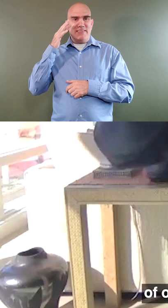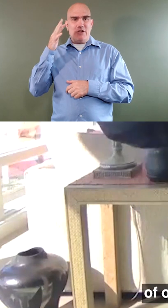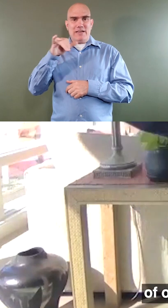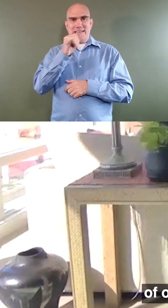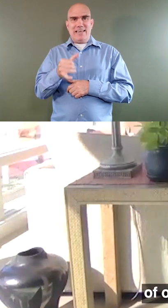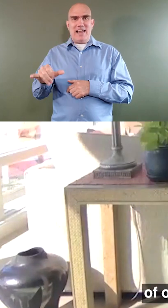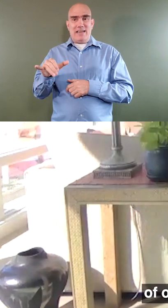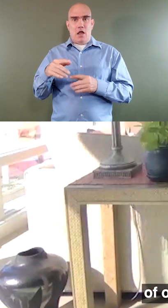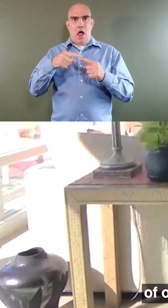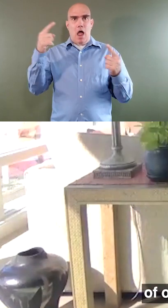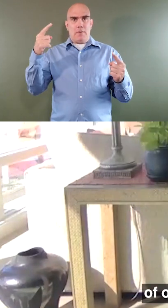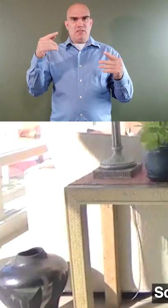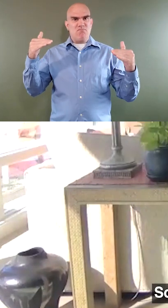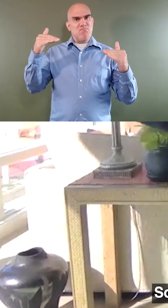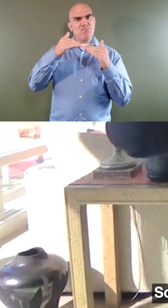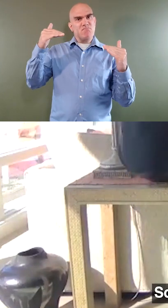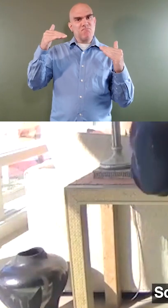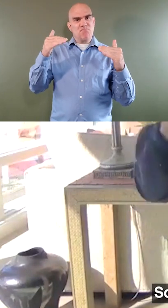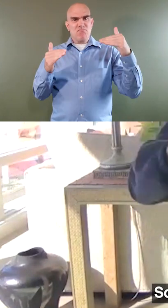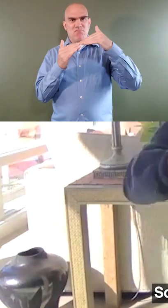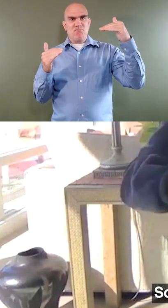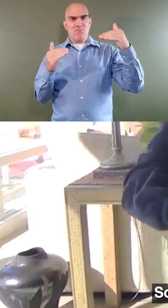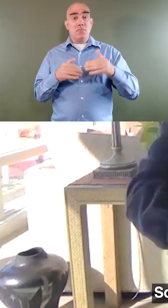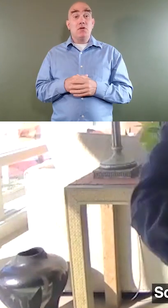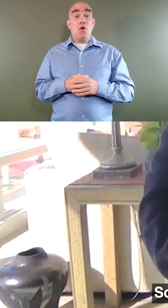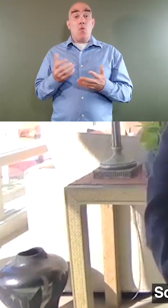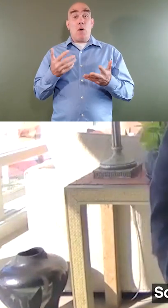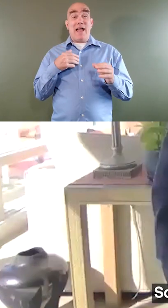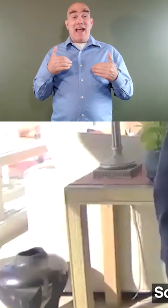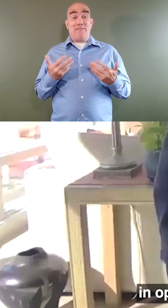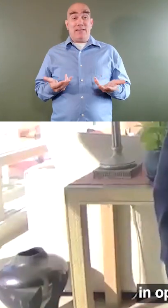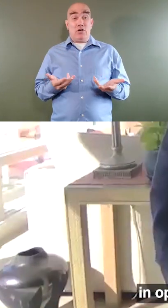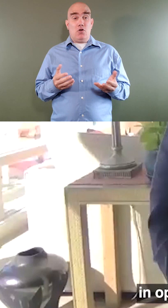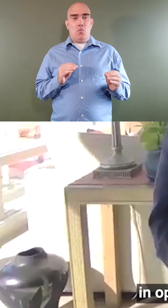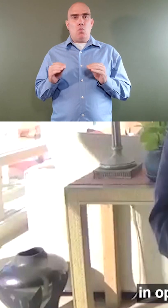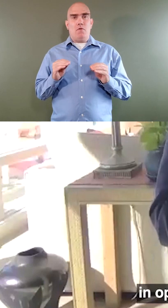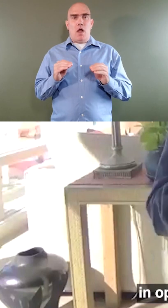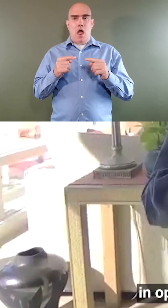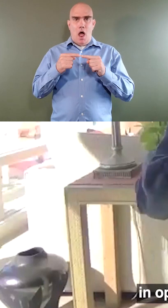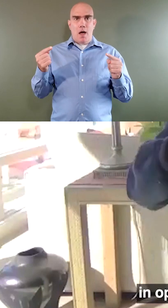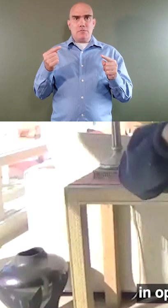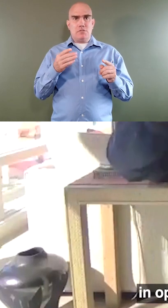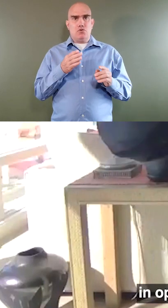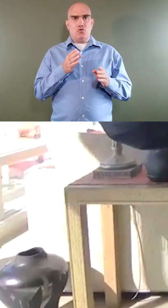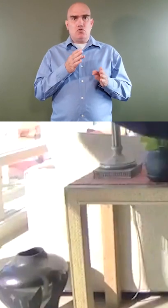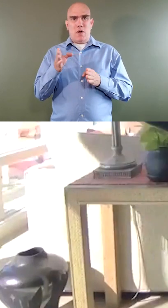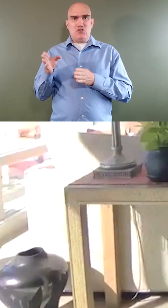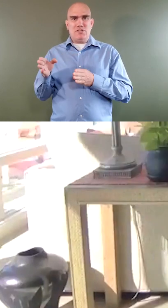of opposites being complementary. So what we have here is moving in opposite directions